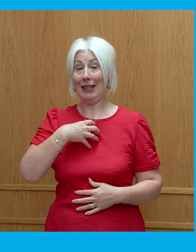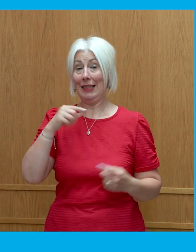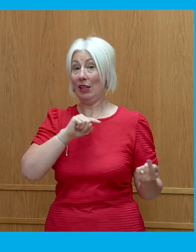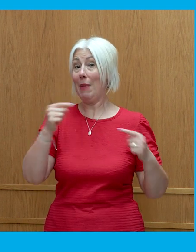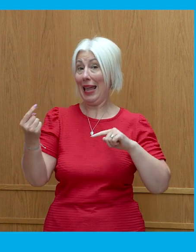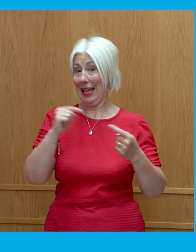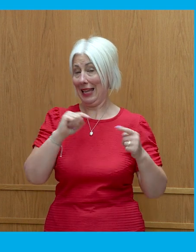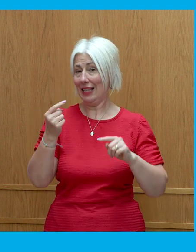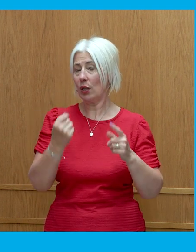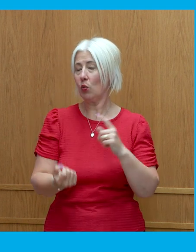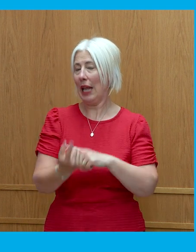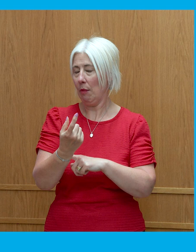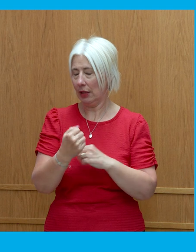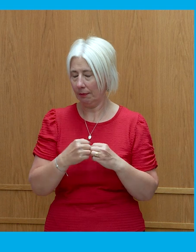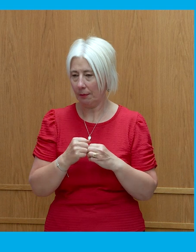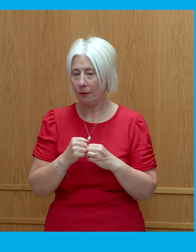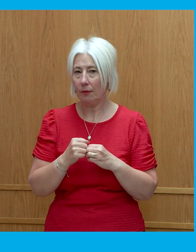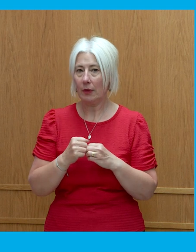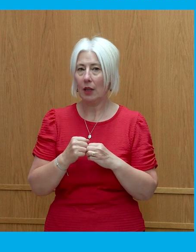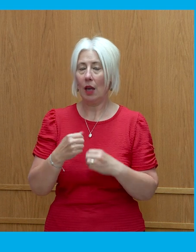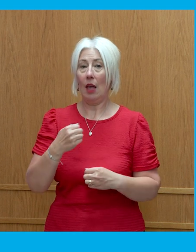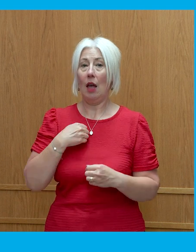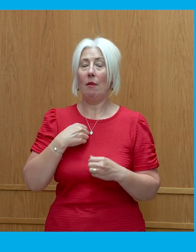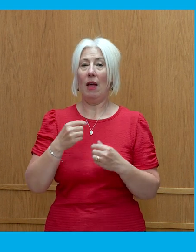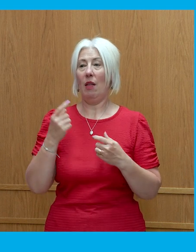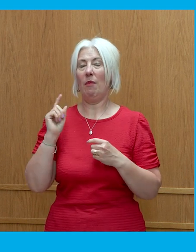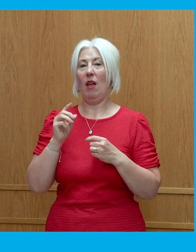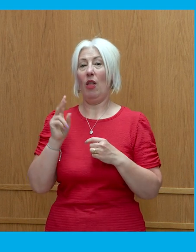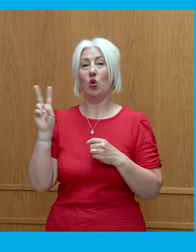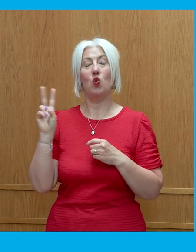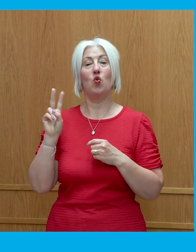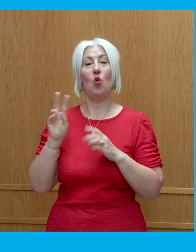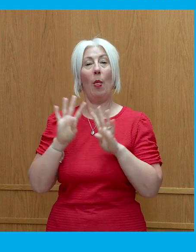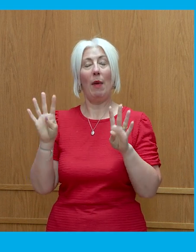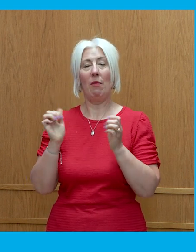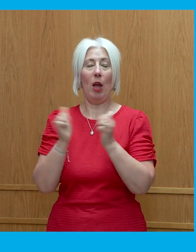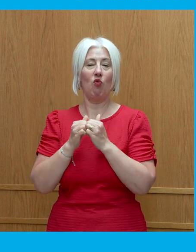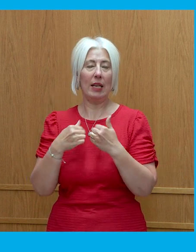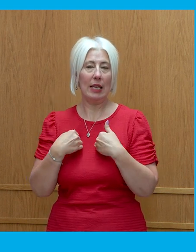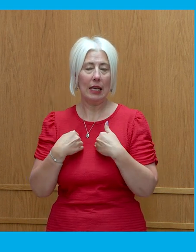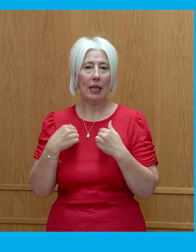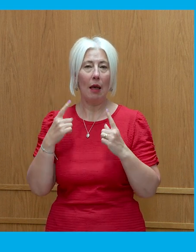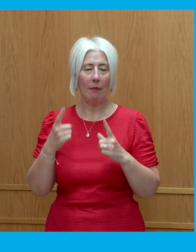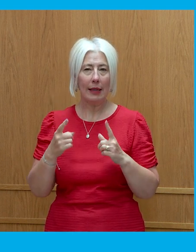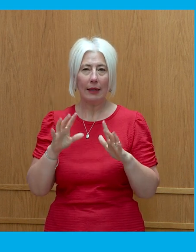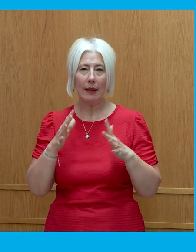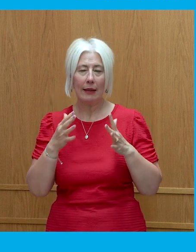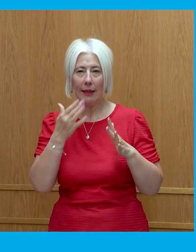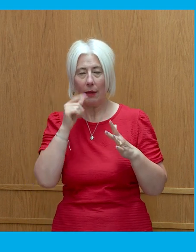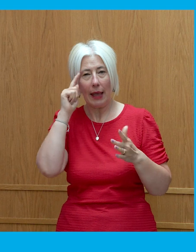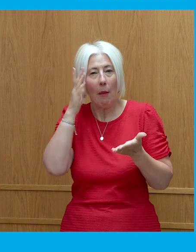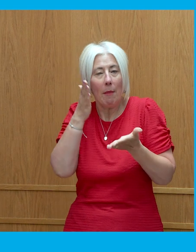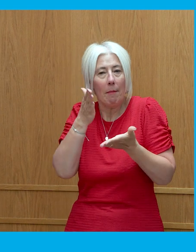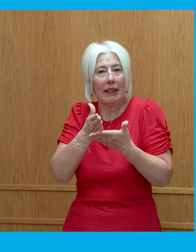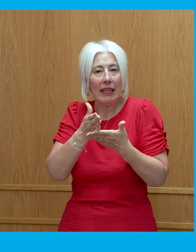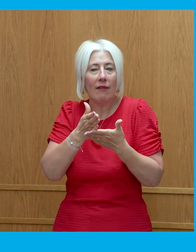and there's I'm sure my fellow panelists can sort of agree with this. There's this kind of belief